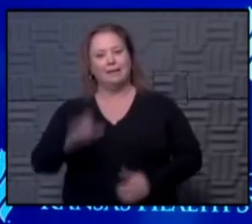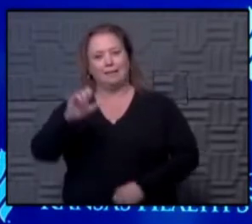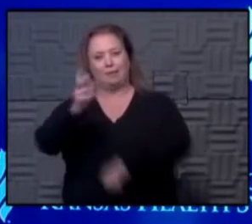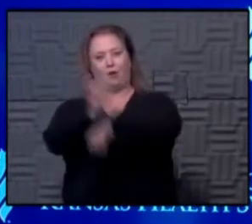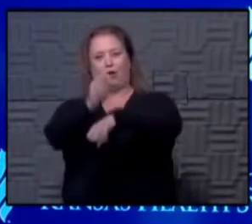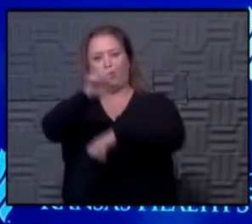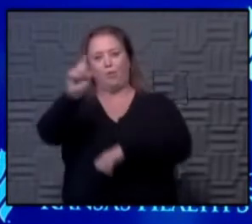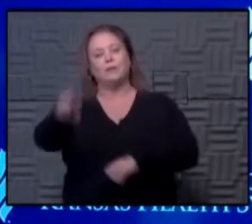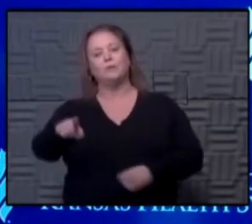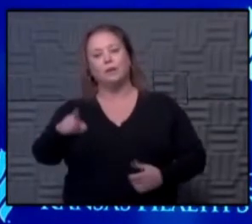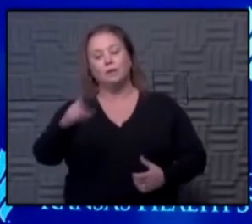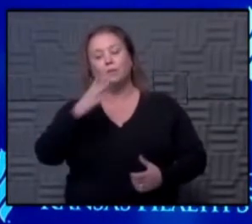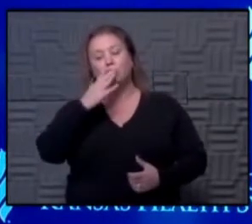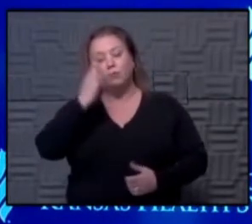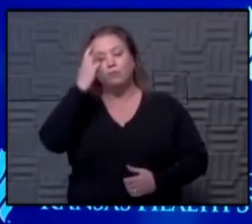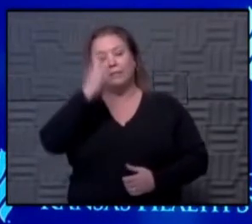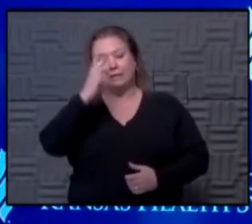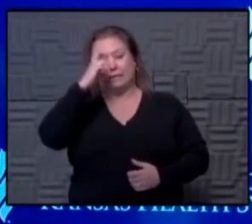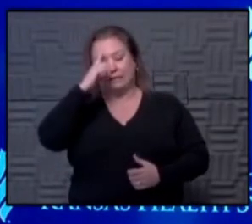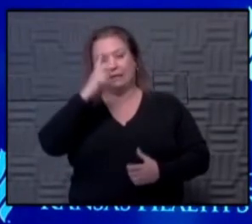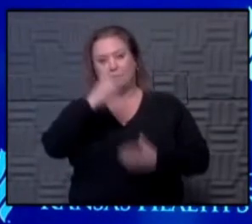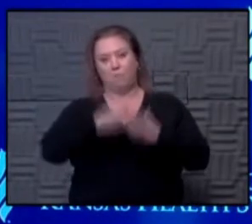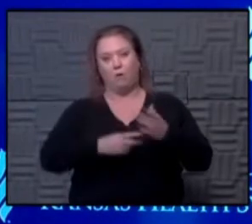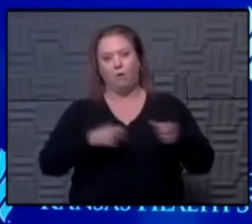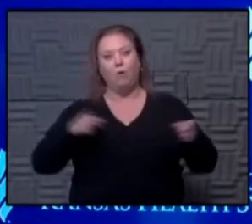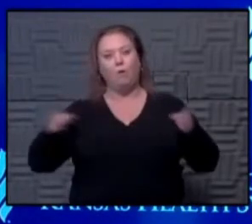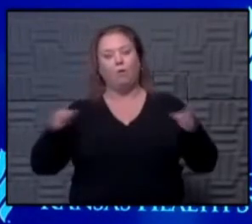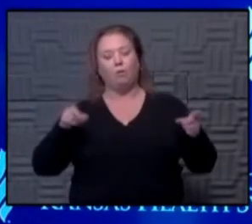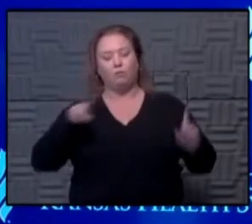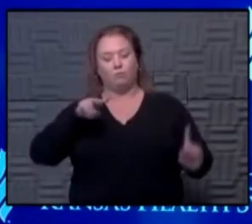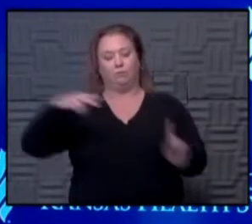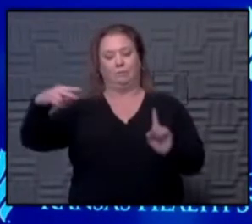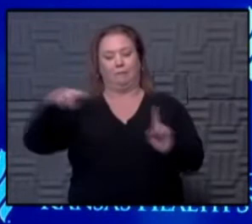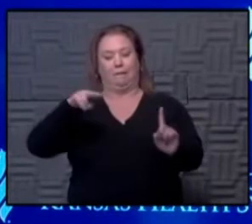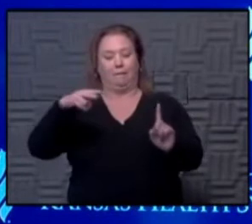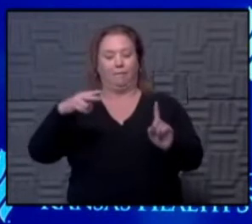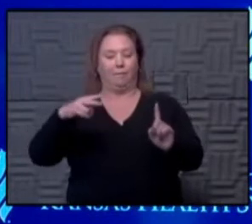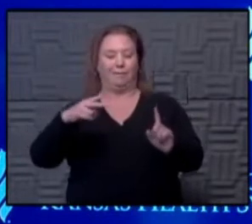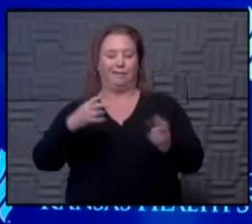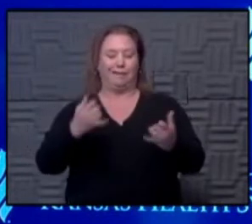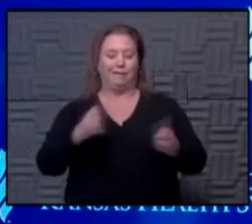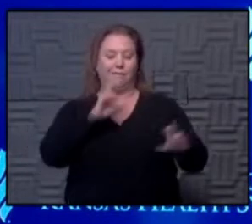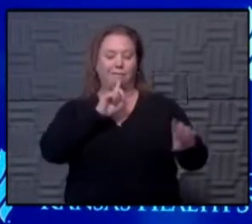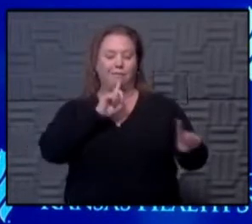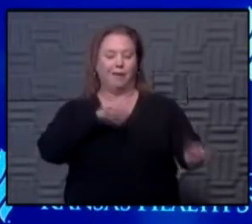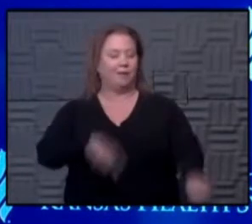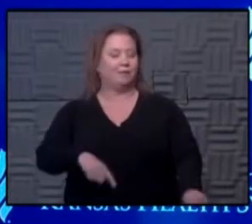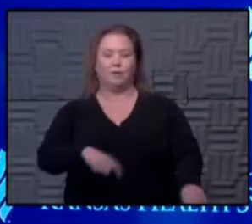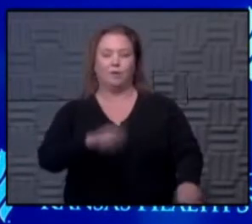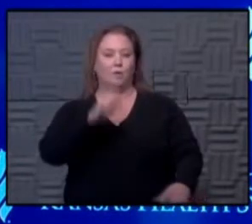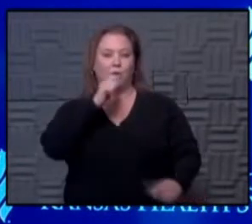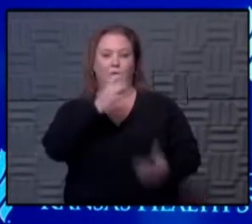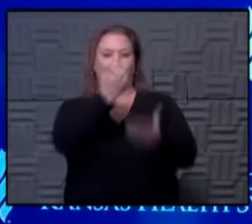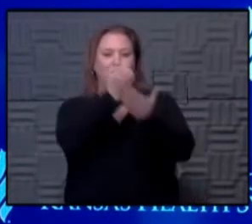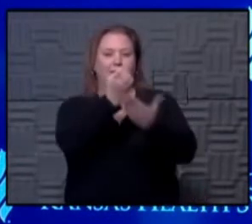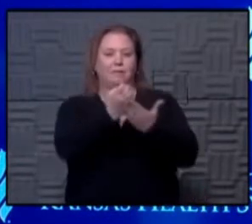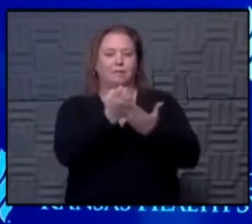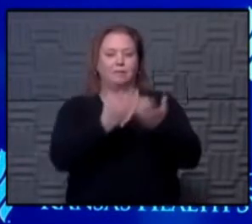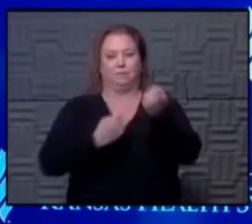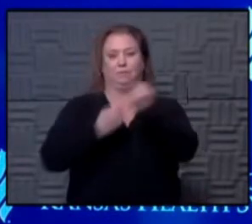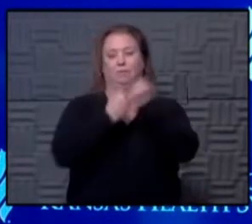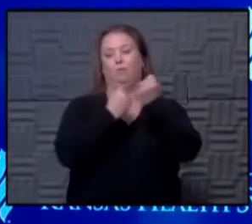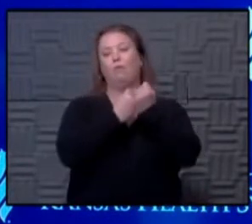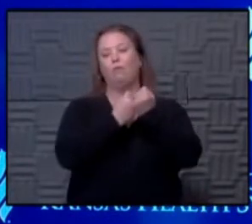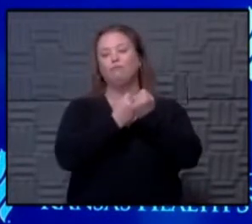question because there are good reasons to consider both sides, and right now I think the answer of We just don't have any evidence to suggest